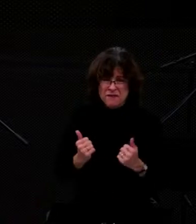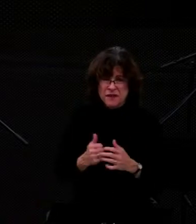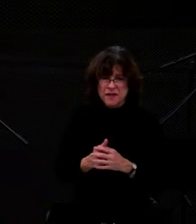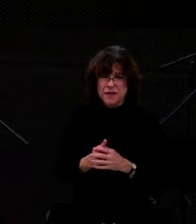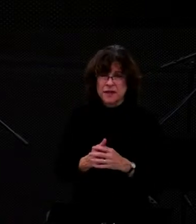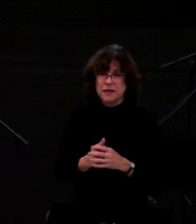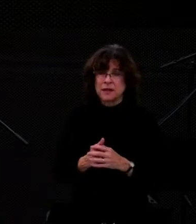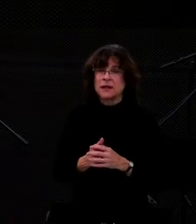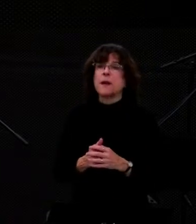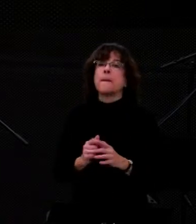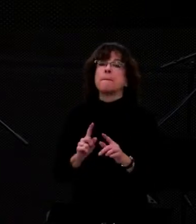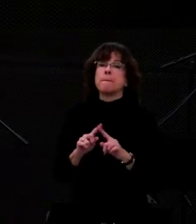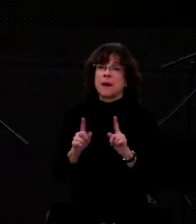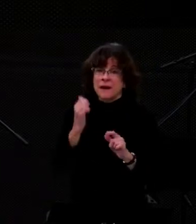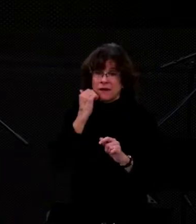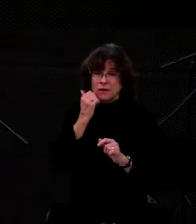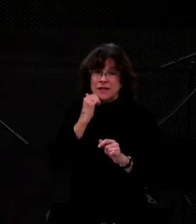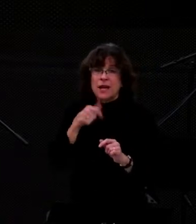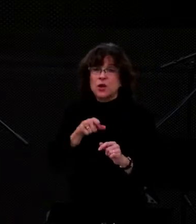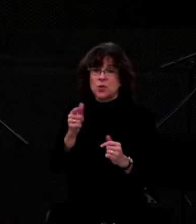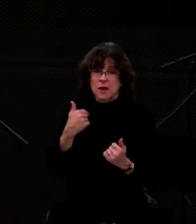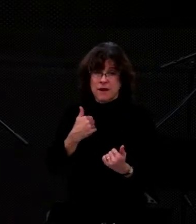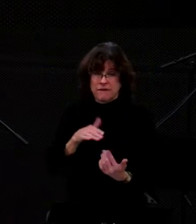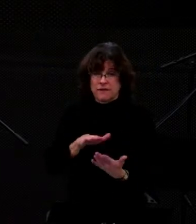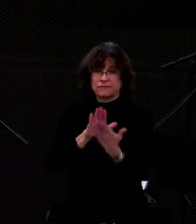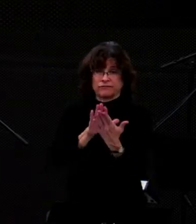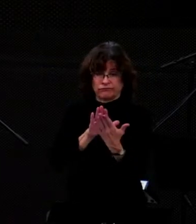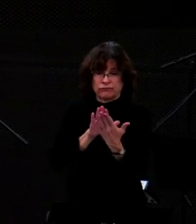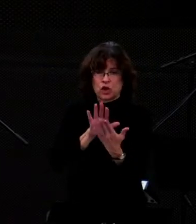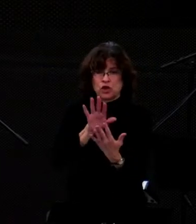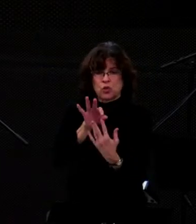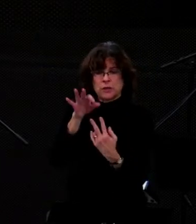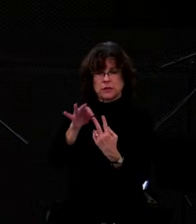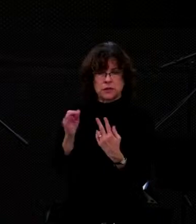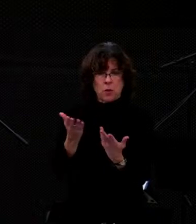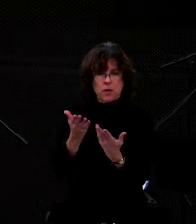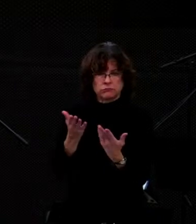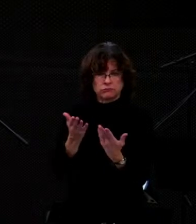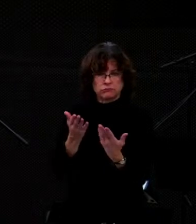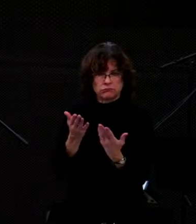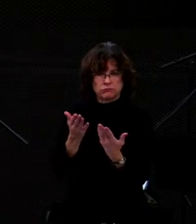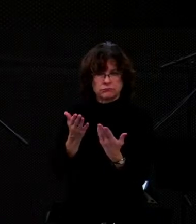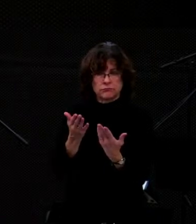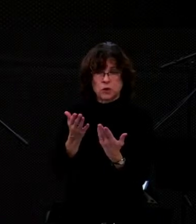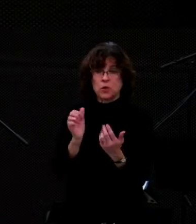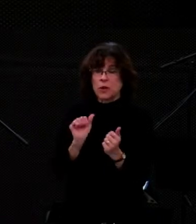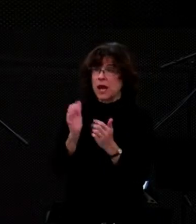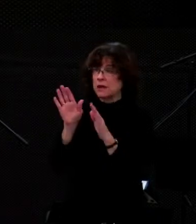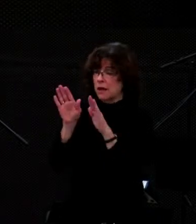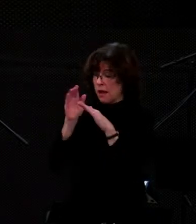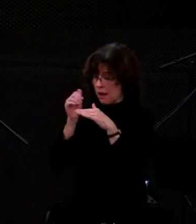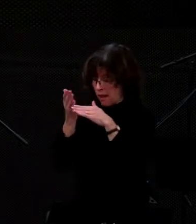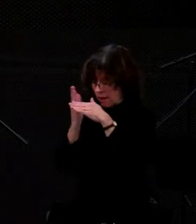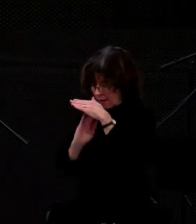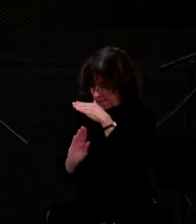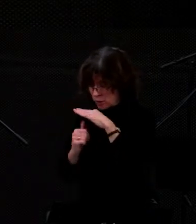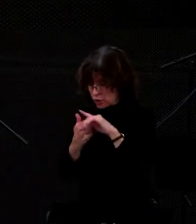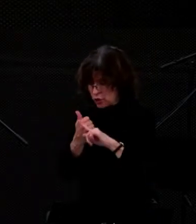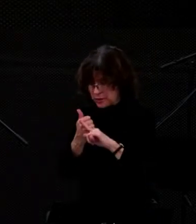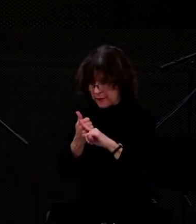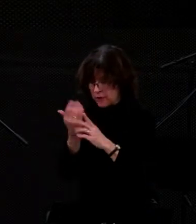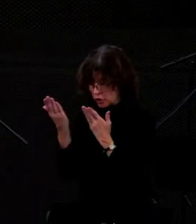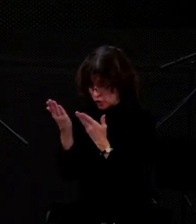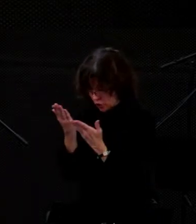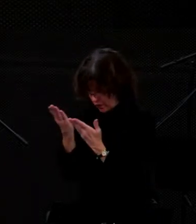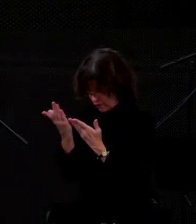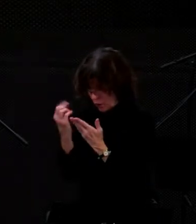every day we face the choice to either humble ourselves and serve or elevate ourselves by taking the position of prominence and